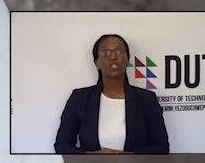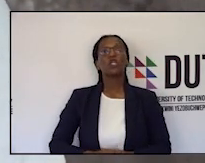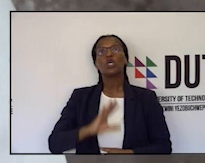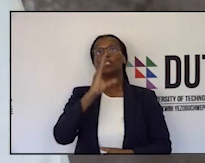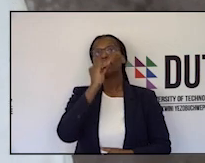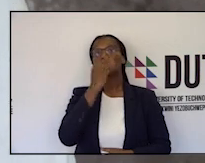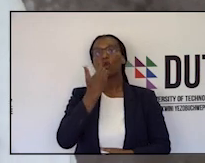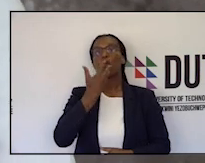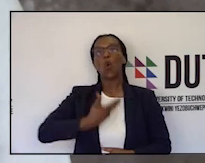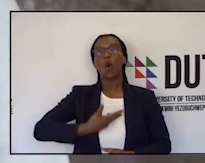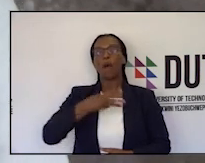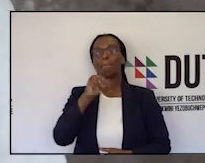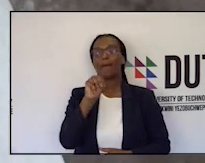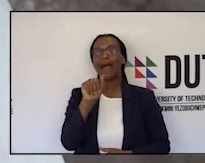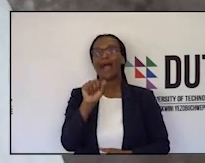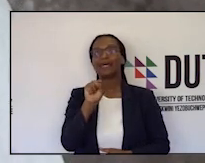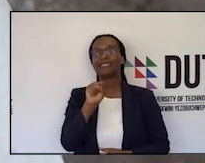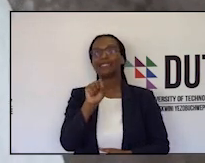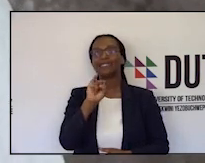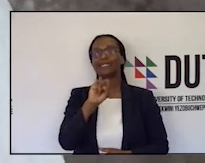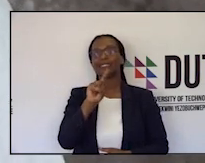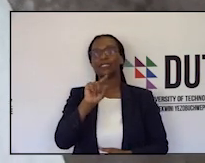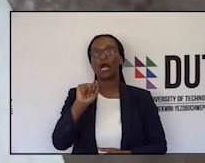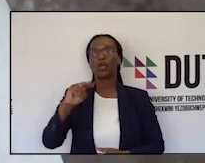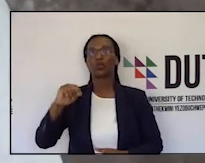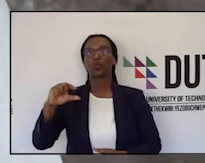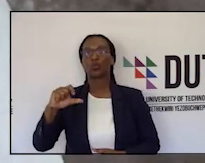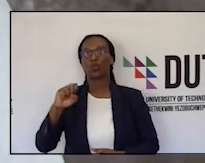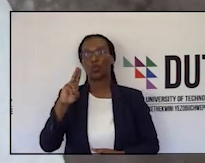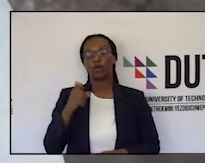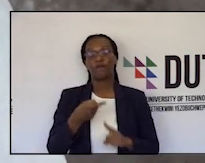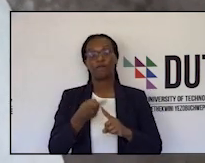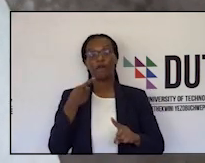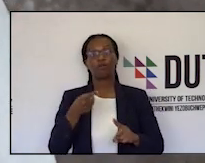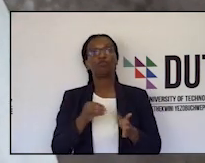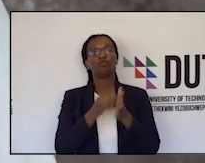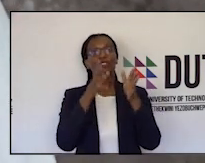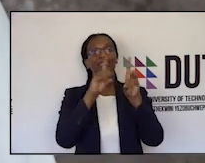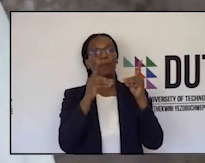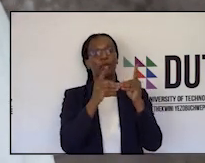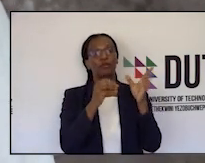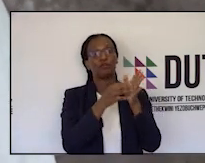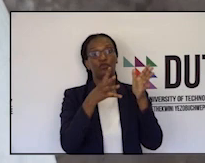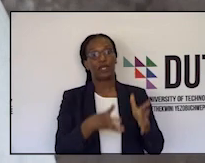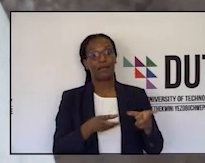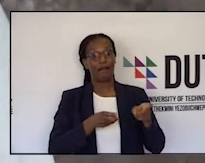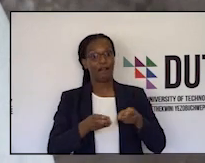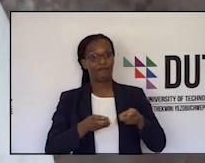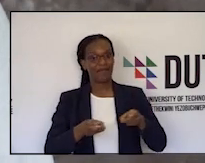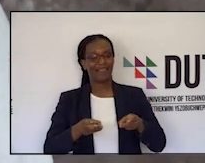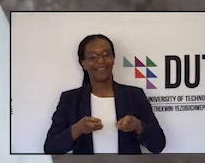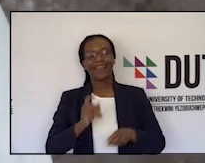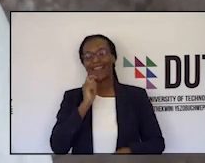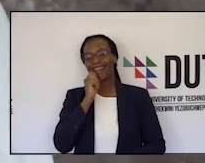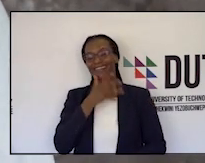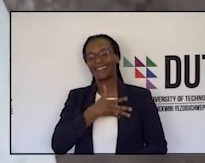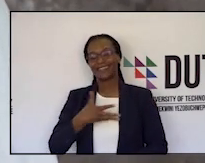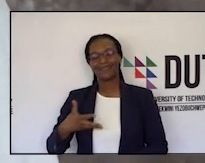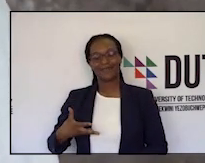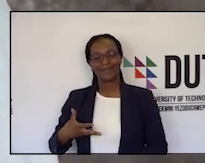Speaking with you is Masiza Ngulu from Student Governance and Development Department. Ladies and